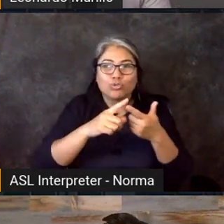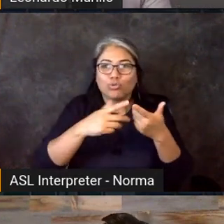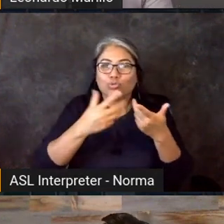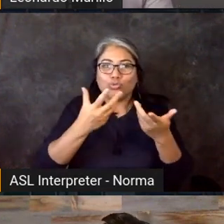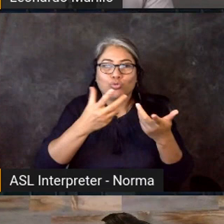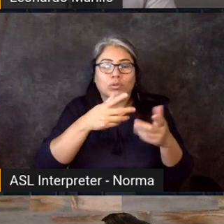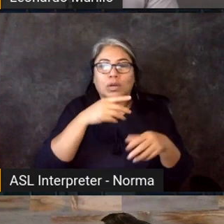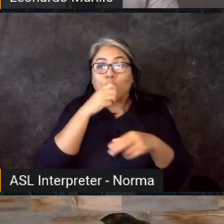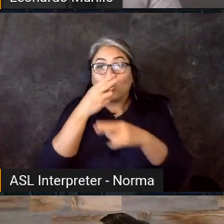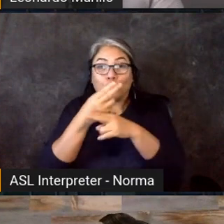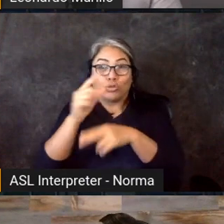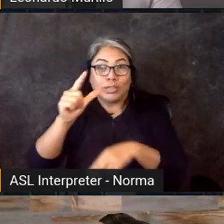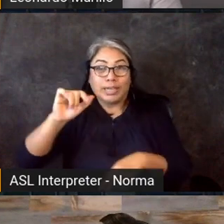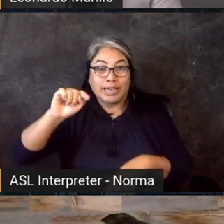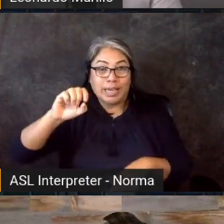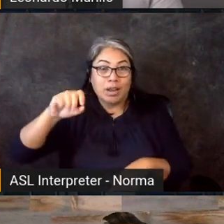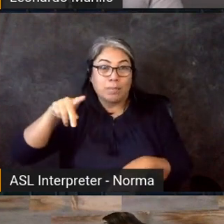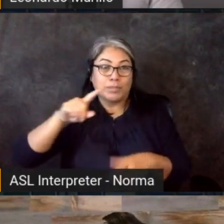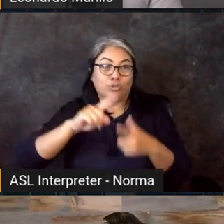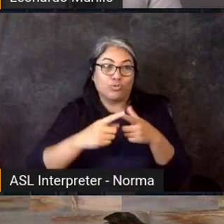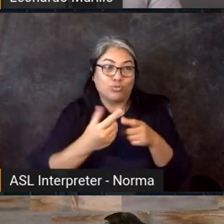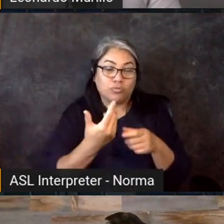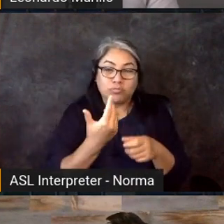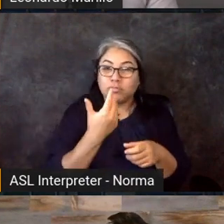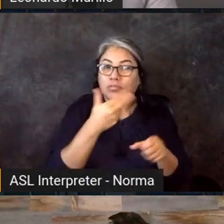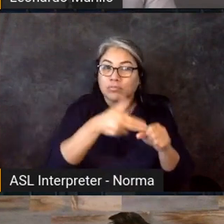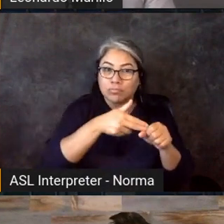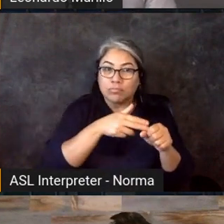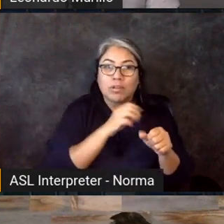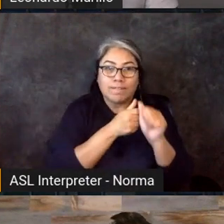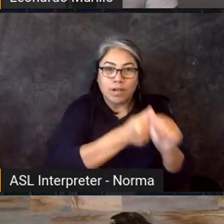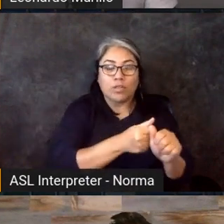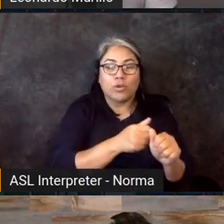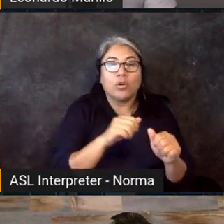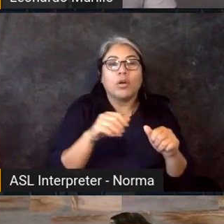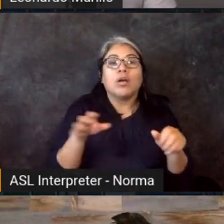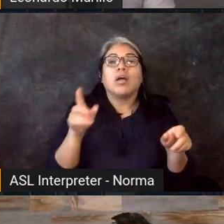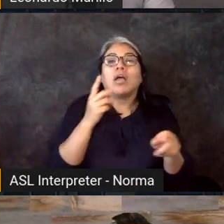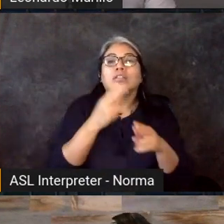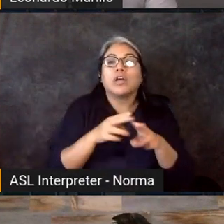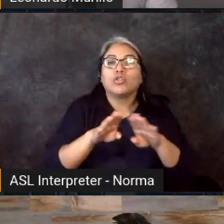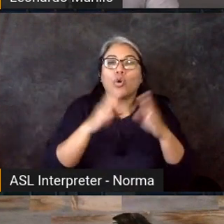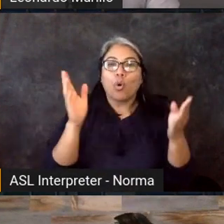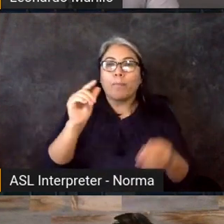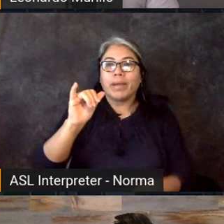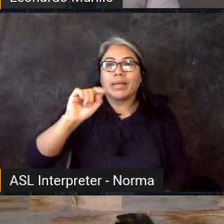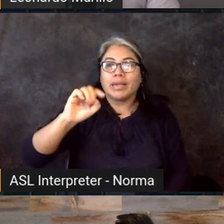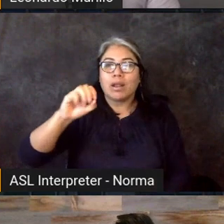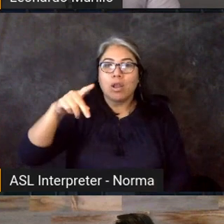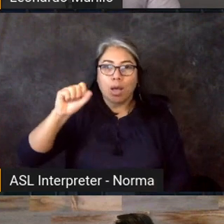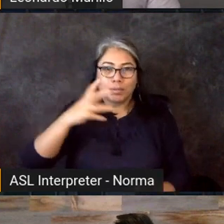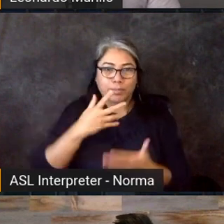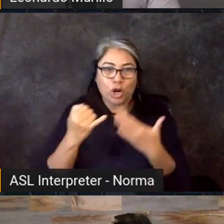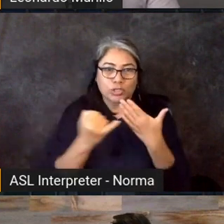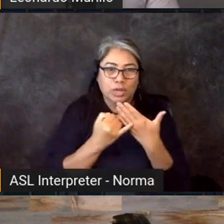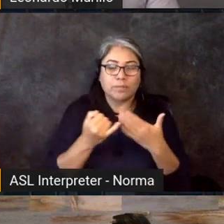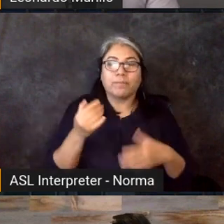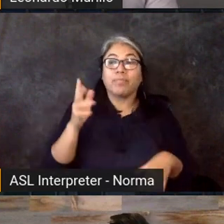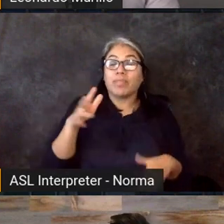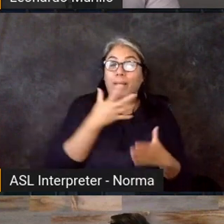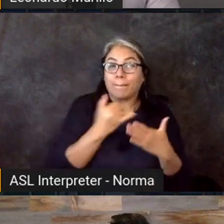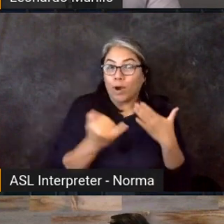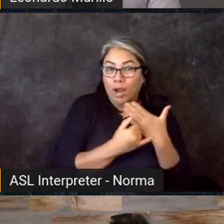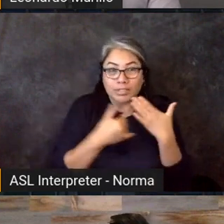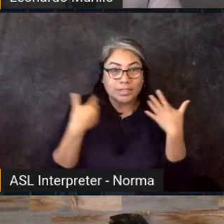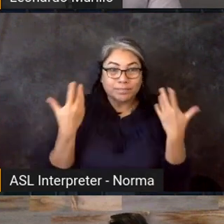to kind of like follow and participate in, which is called the Open GitOps Project. And the Open GitOps Project is